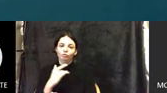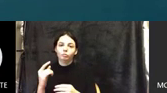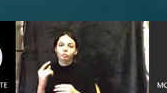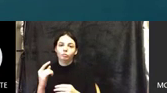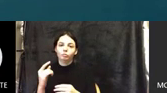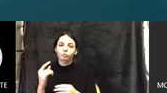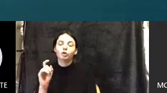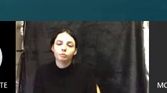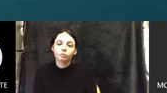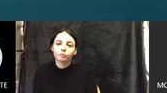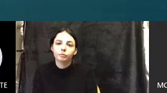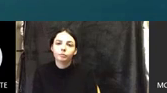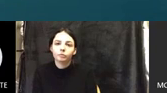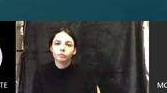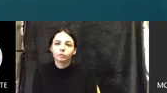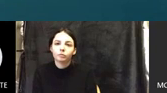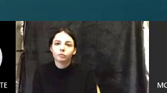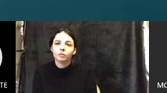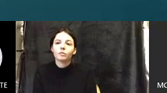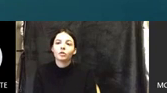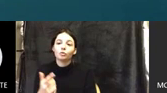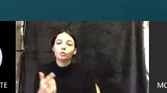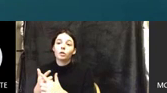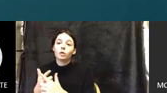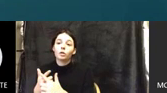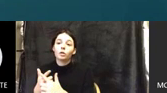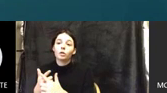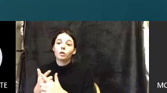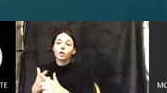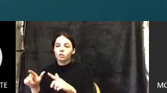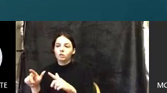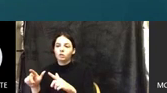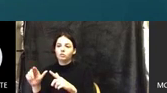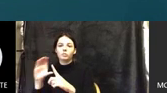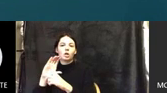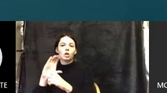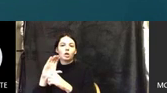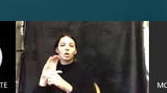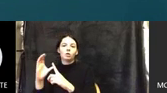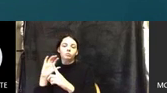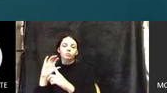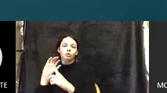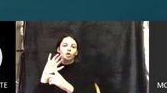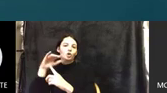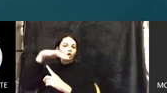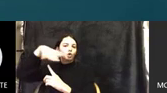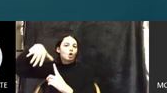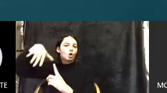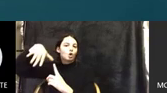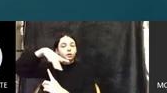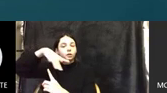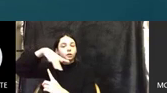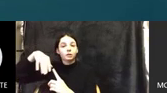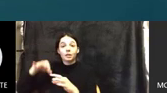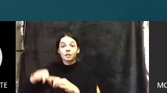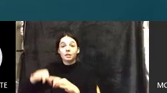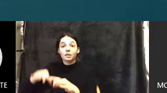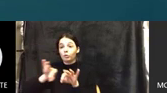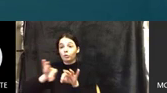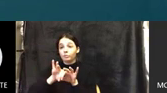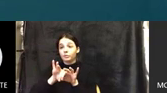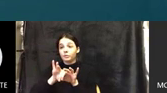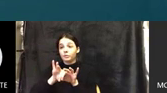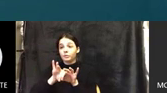Language and context is also very important. And I'm going to say this from a journalistic perspective, and then I'm going to bring it